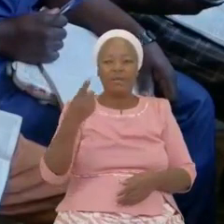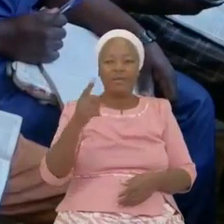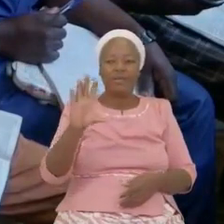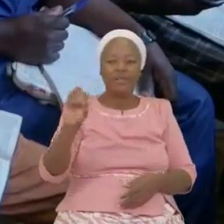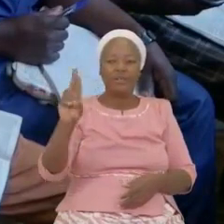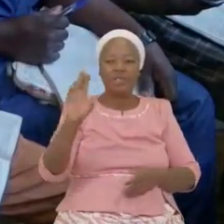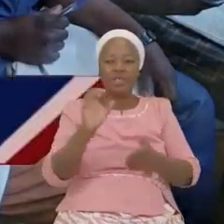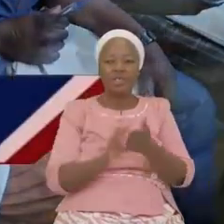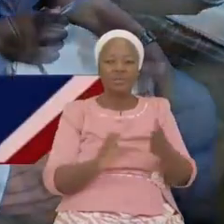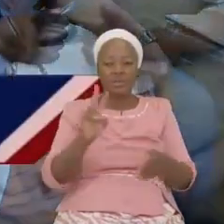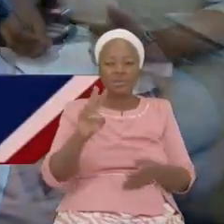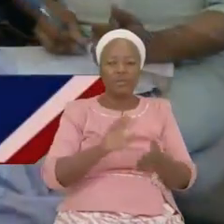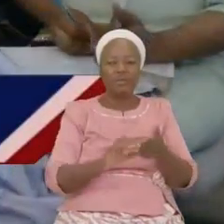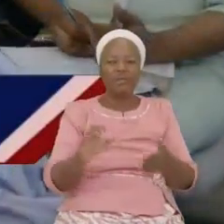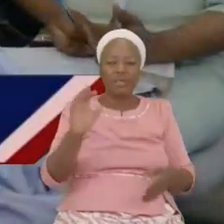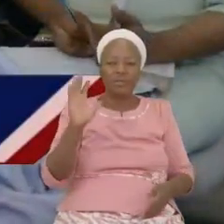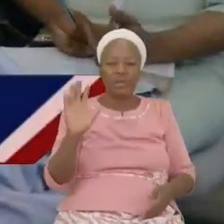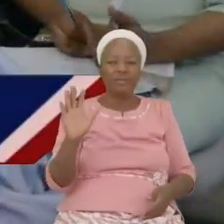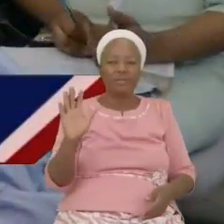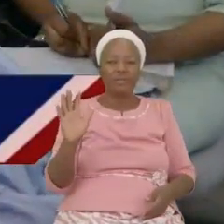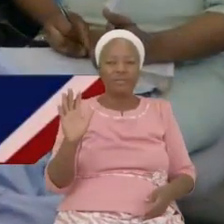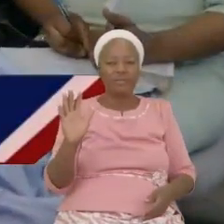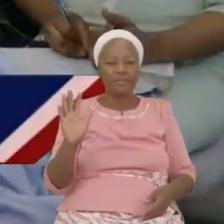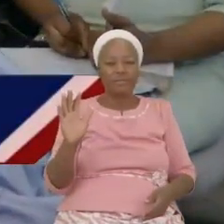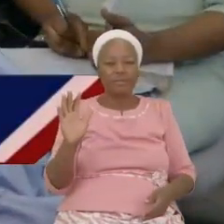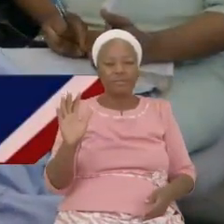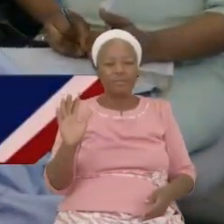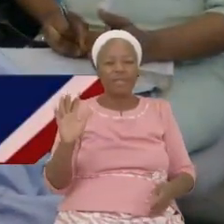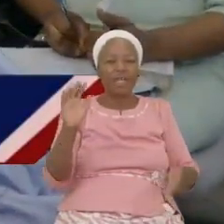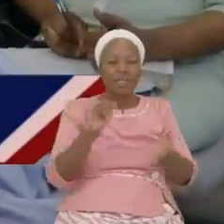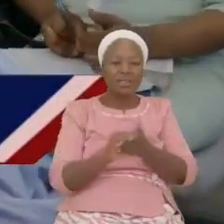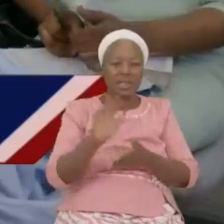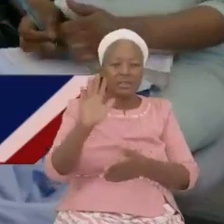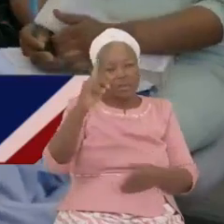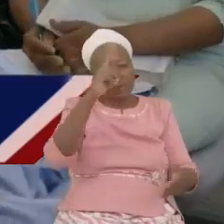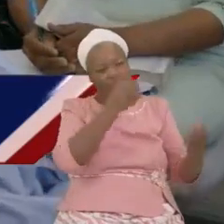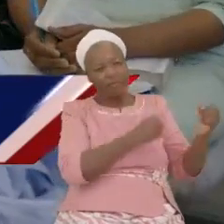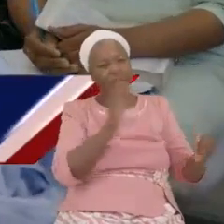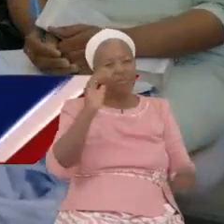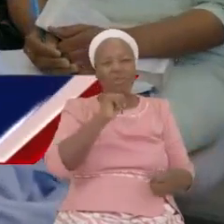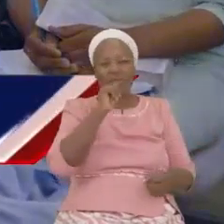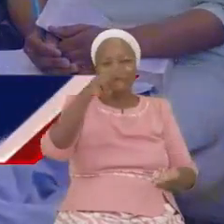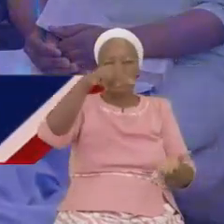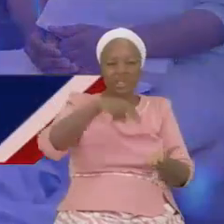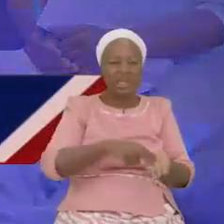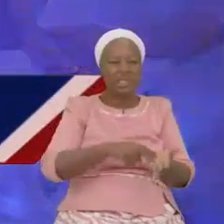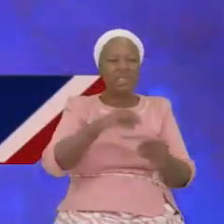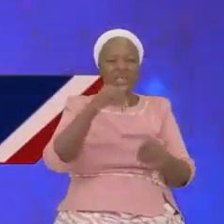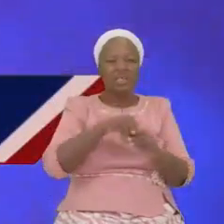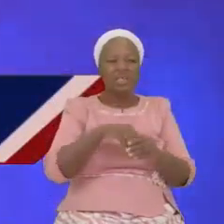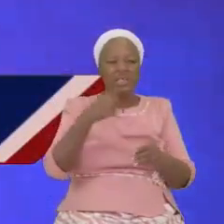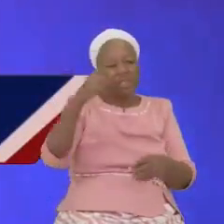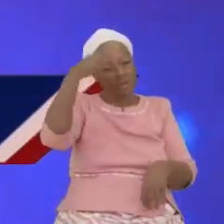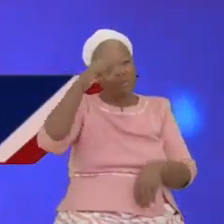verse 5. 1 Corinthians chapter 2, verse 5, that your faith should not stand in